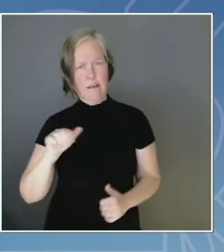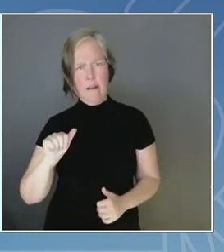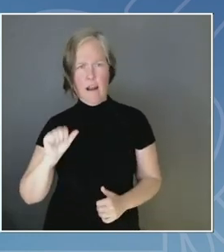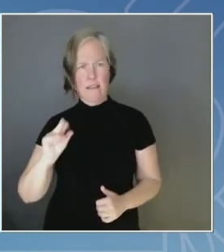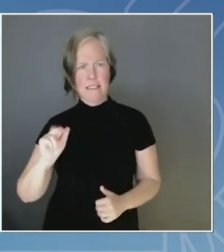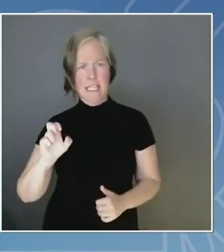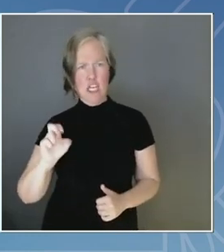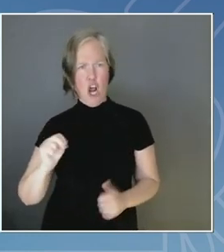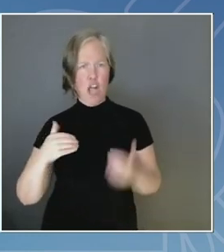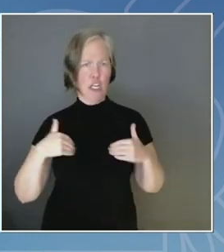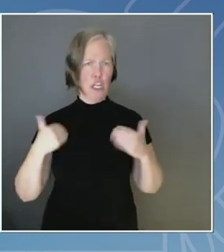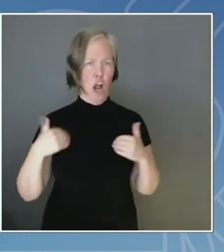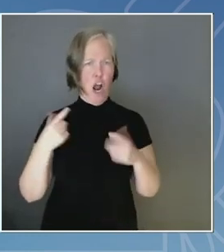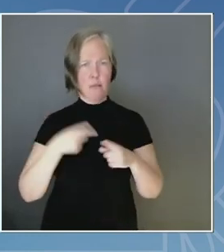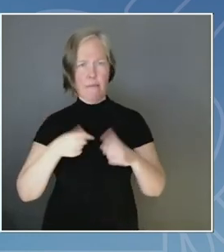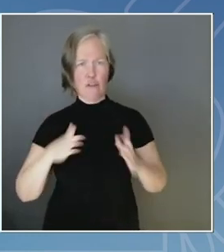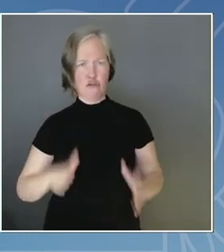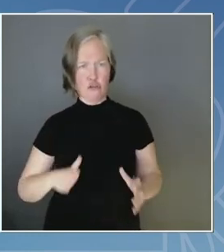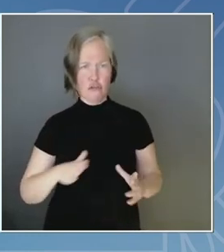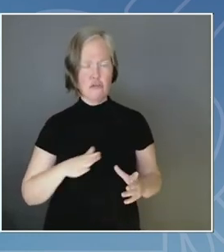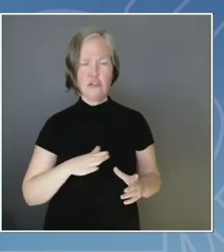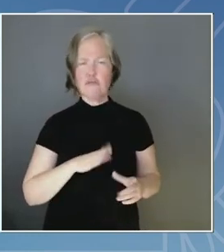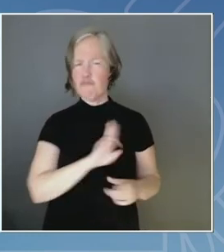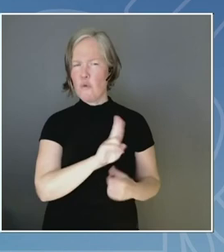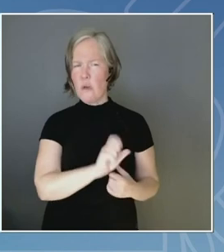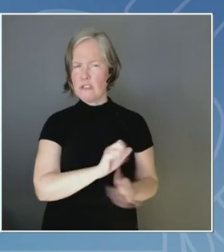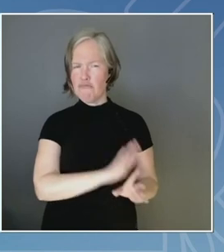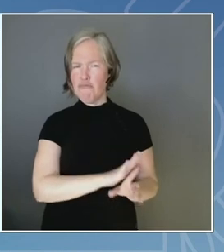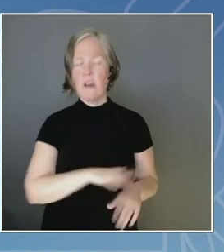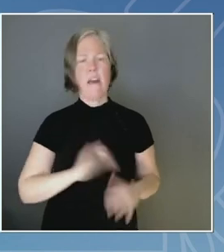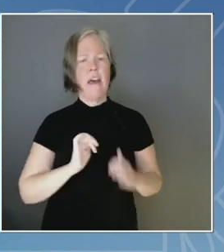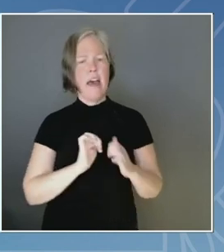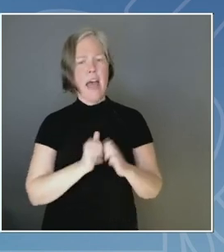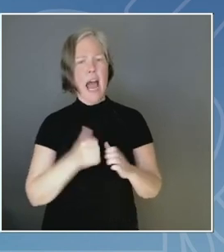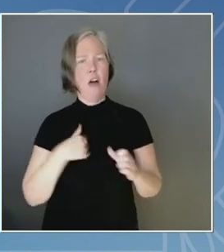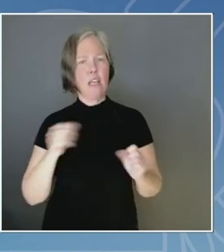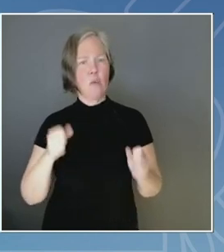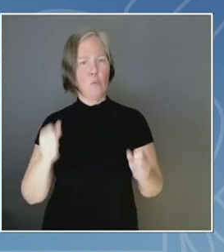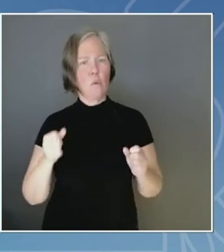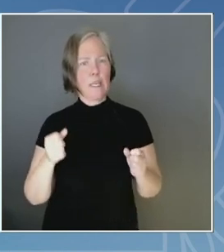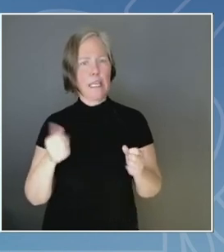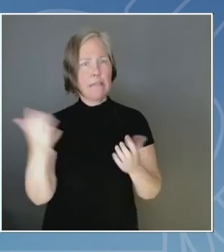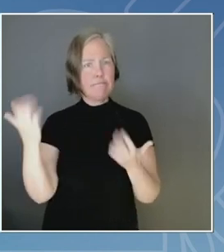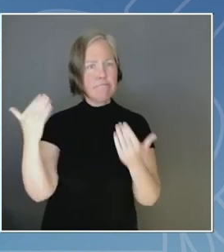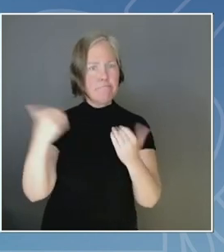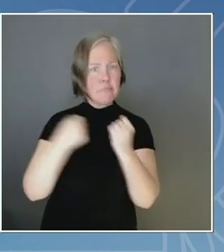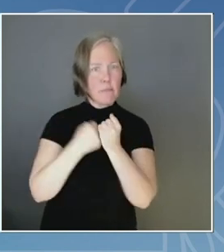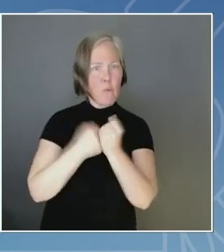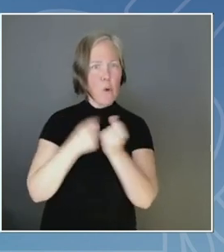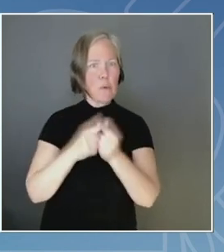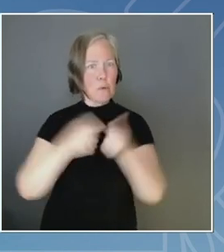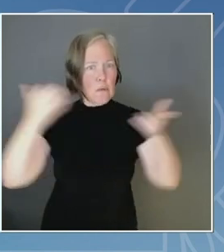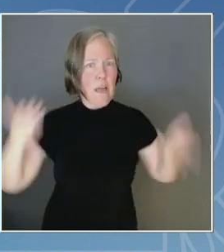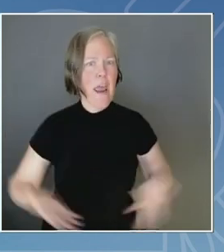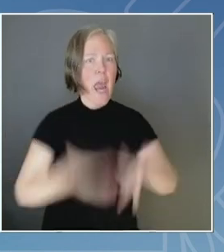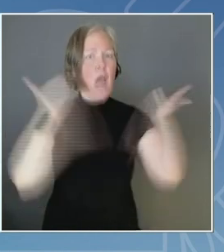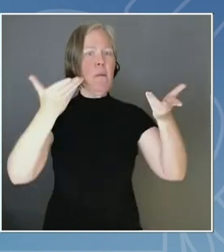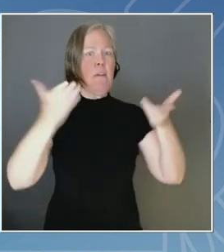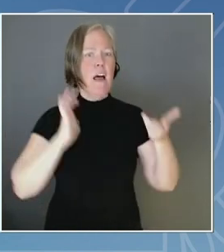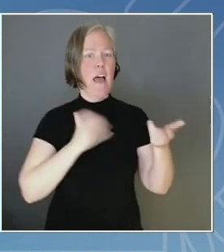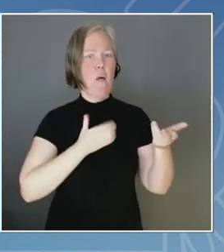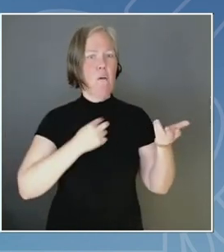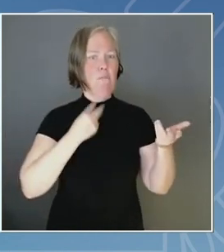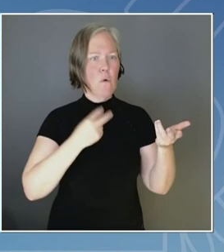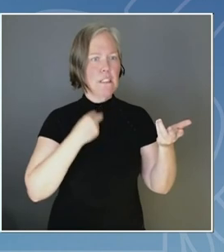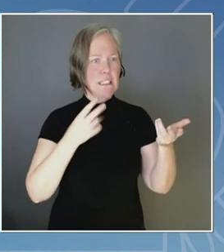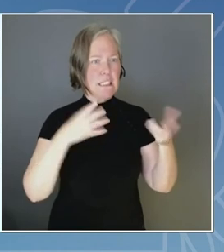professionals in the United States get the same support for amplifying our voices and gain careers in U.S. foreign policy as